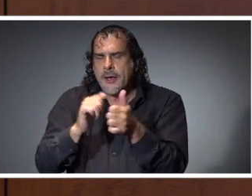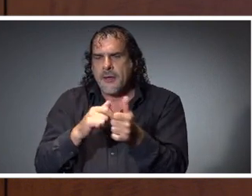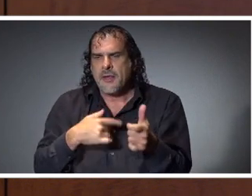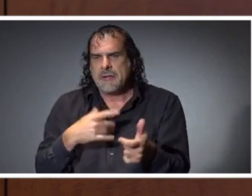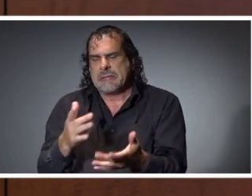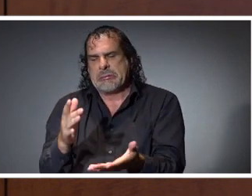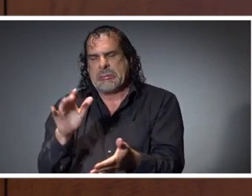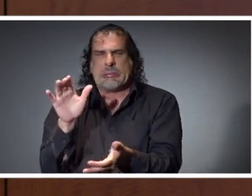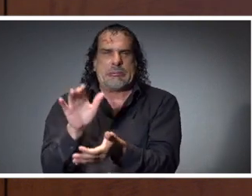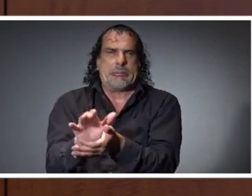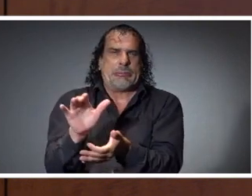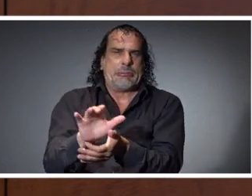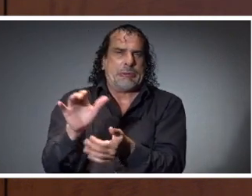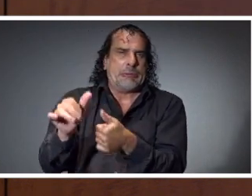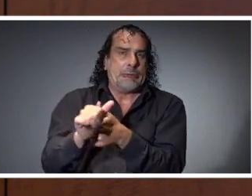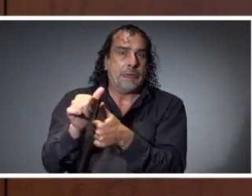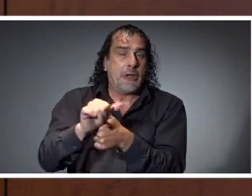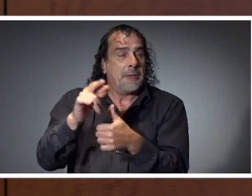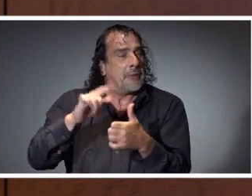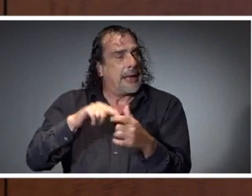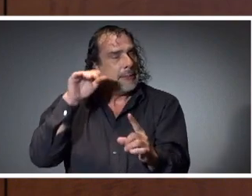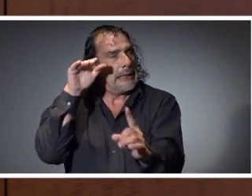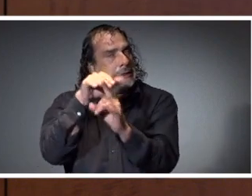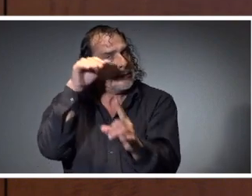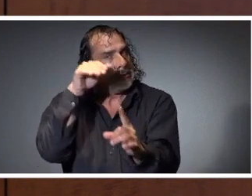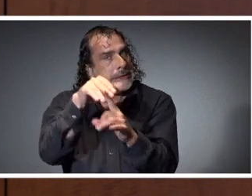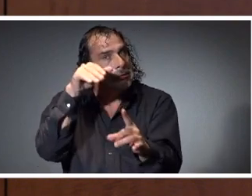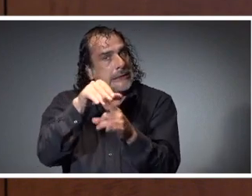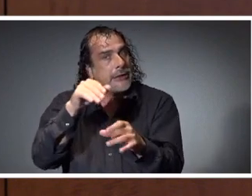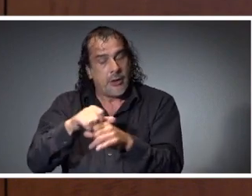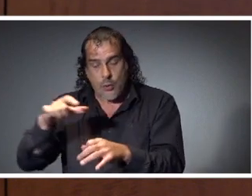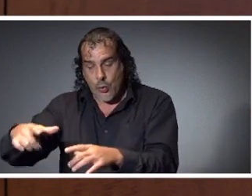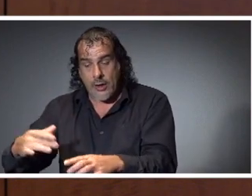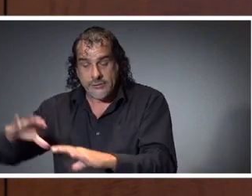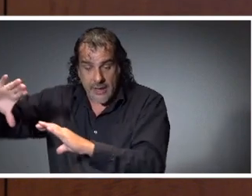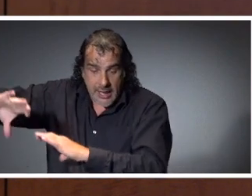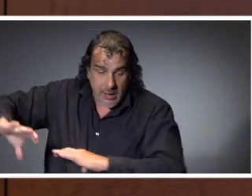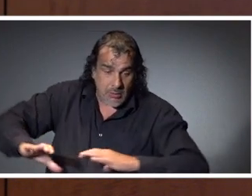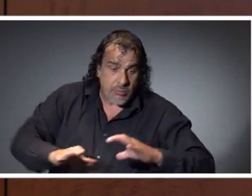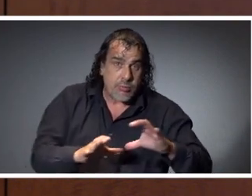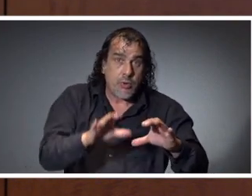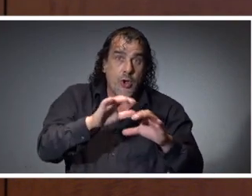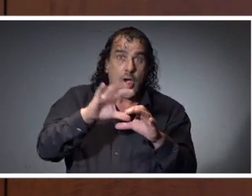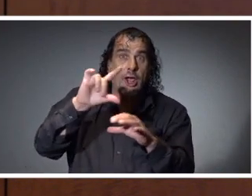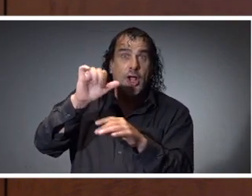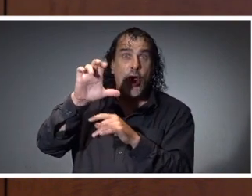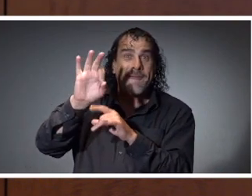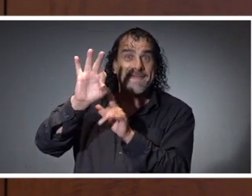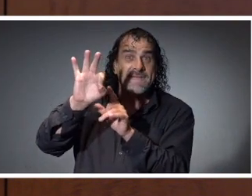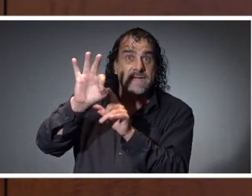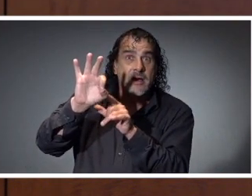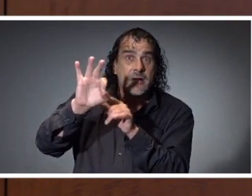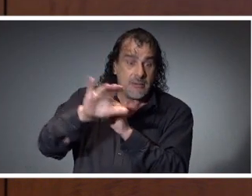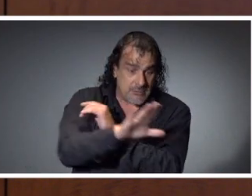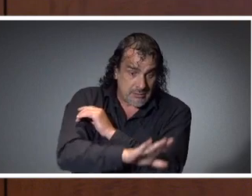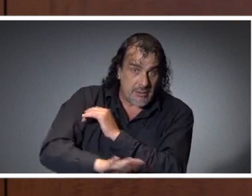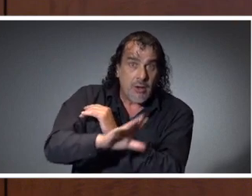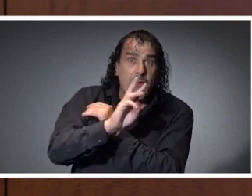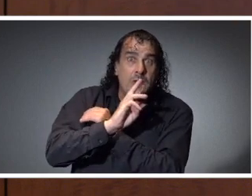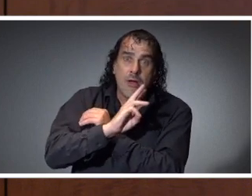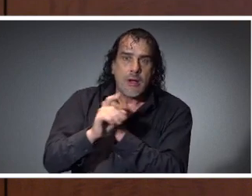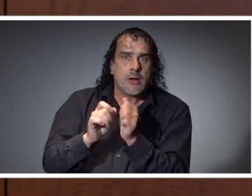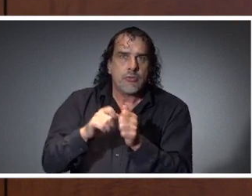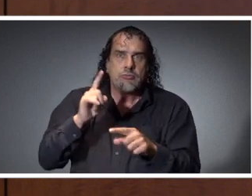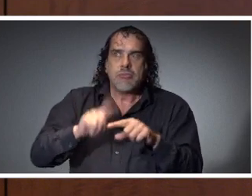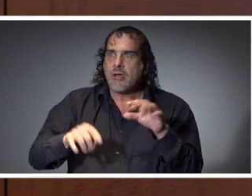But let me just reiterate to everyone, once these storms enter the Gulf of Mexico, they become very unpredictable. So